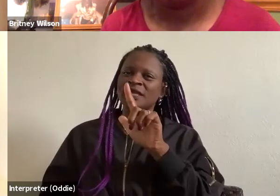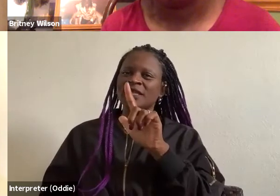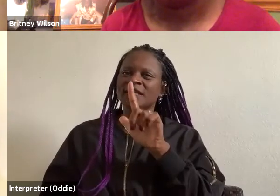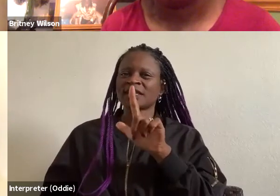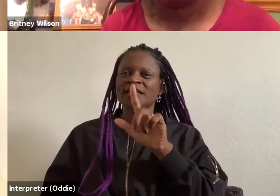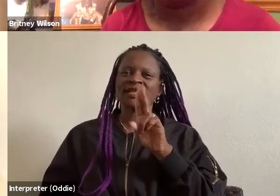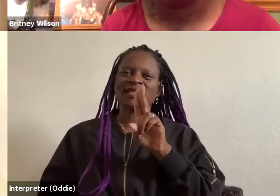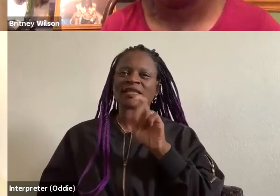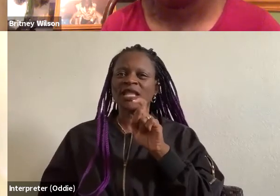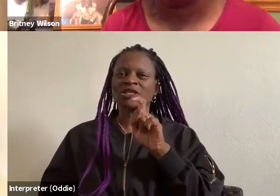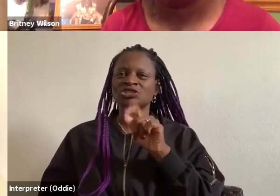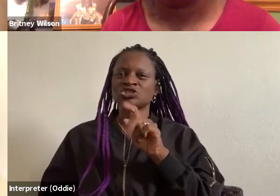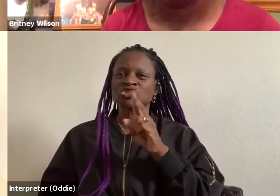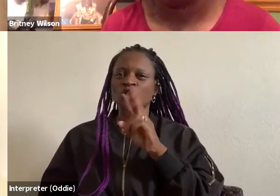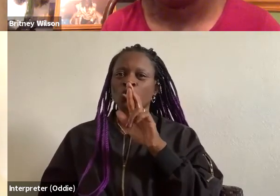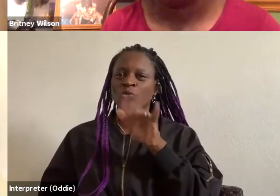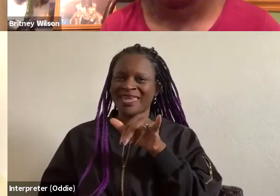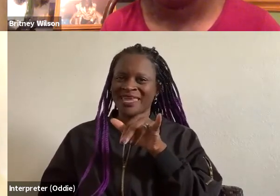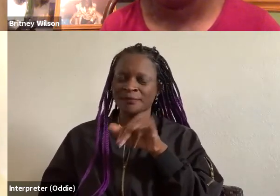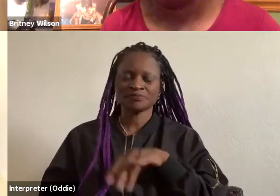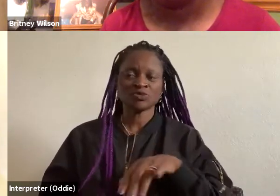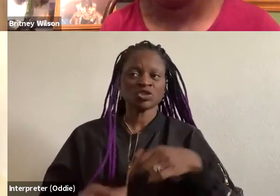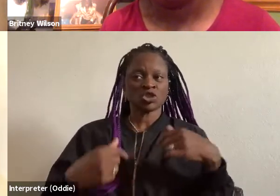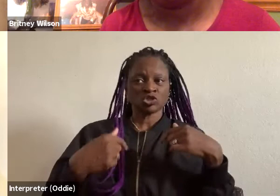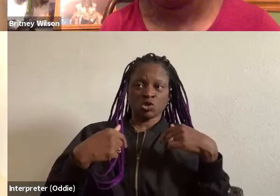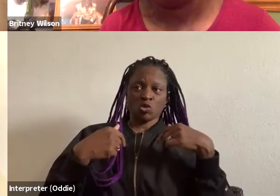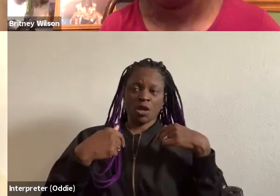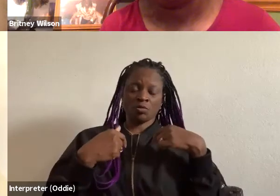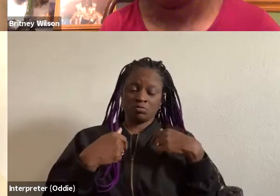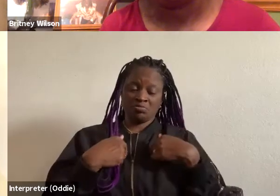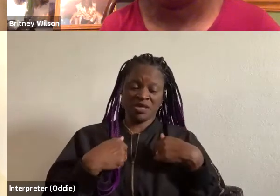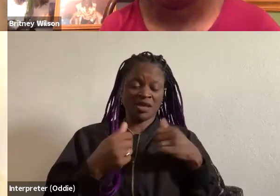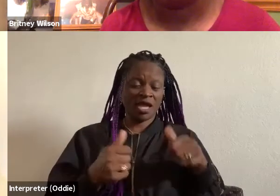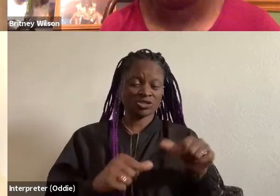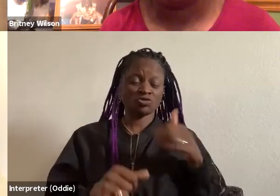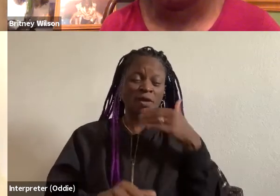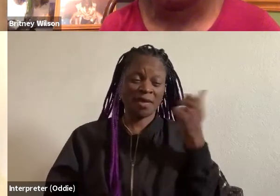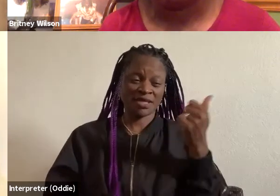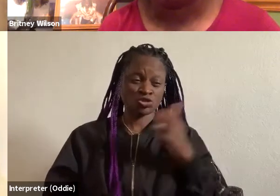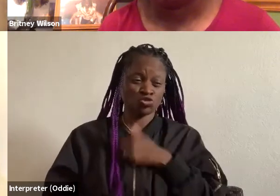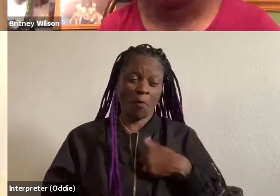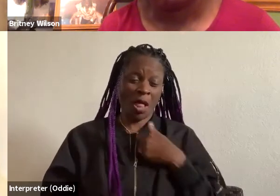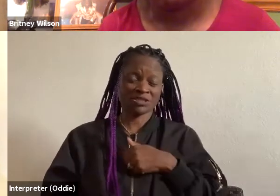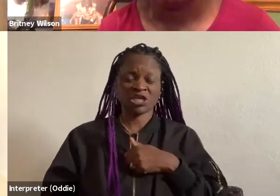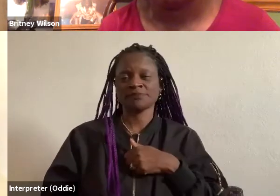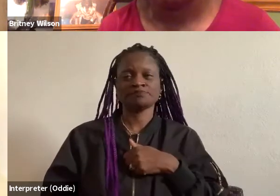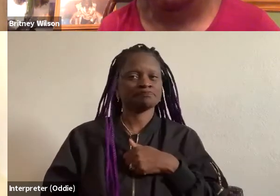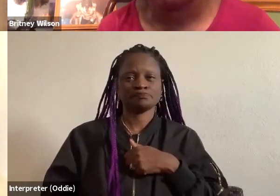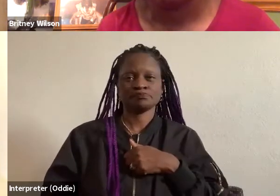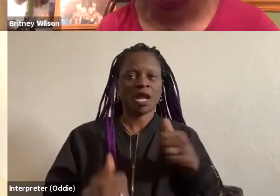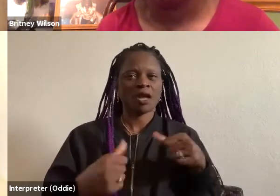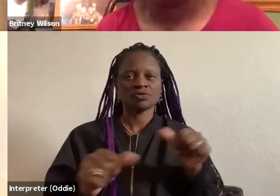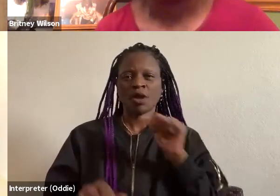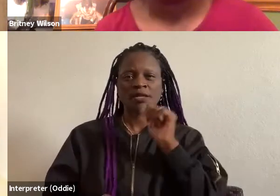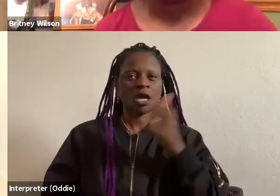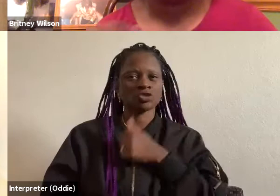do several things. One, again, I try my best not to apologize for taking up